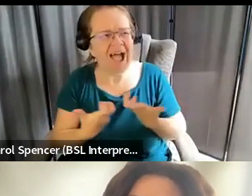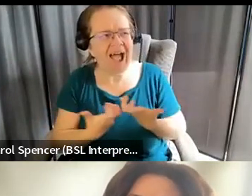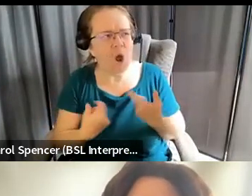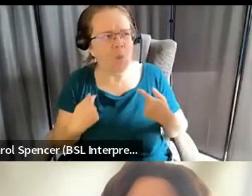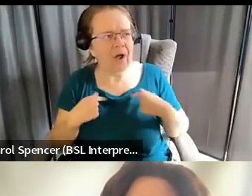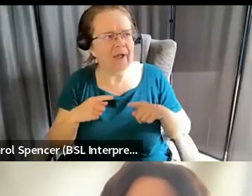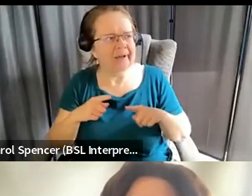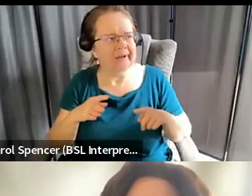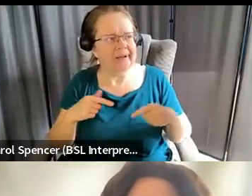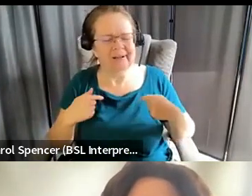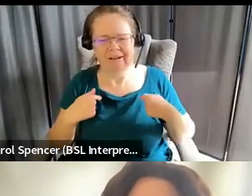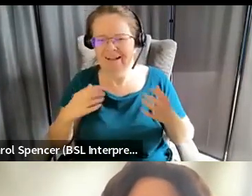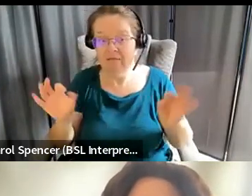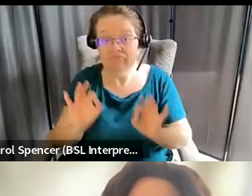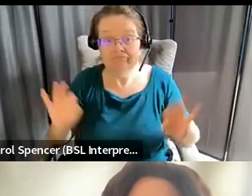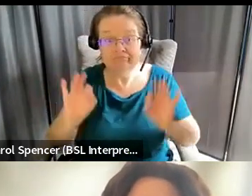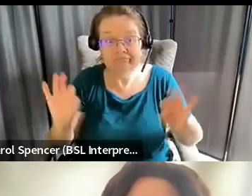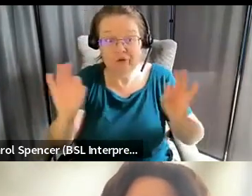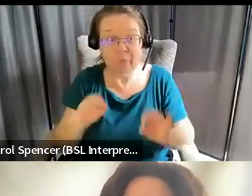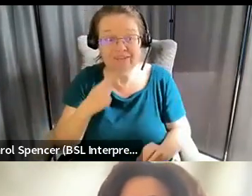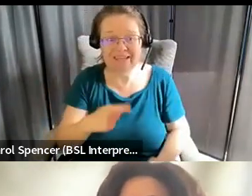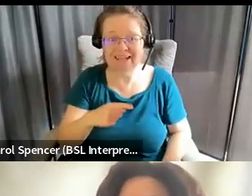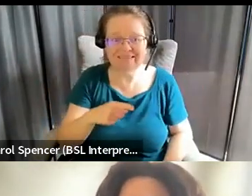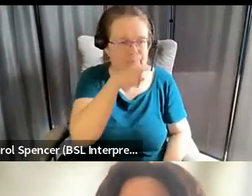Like, there's nobody who says